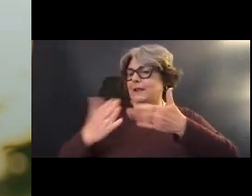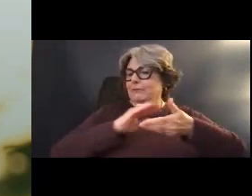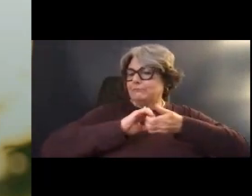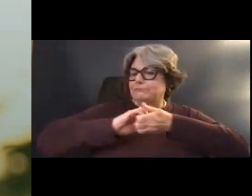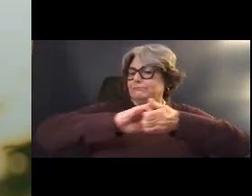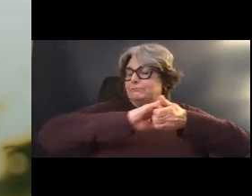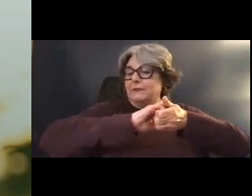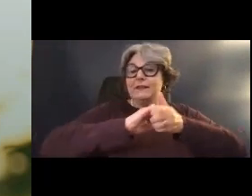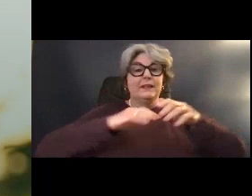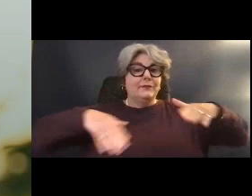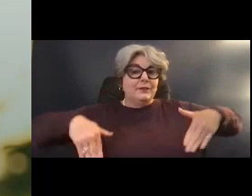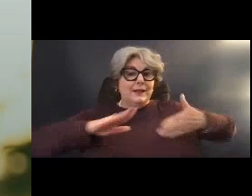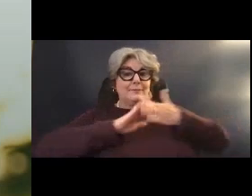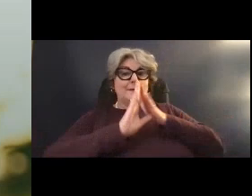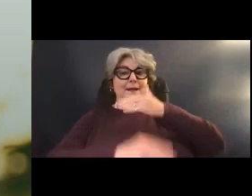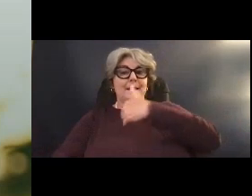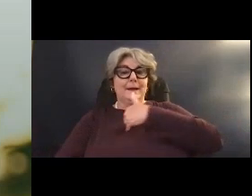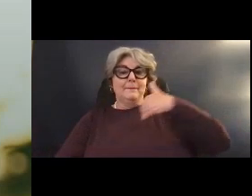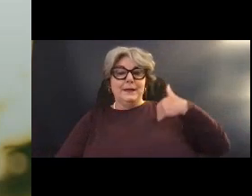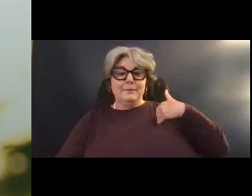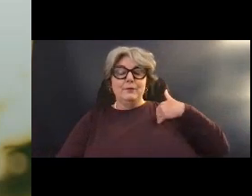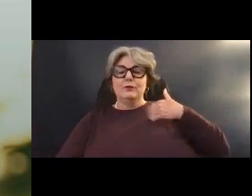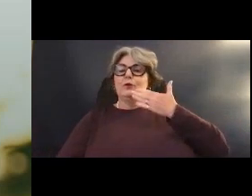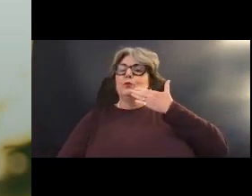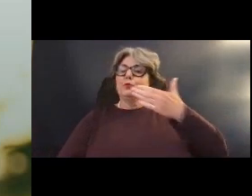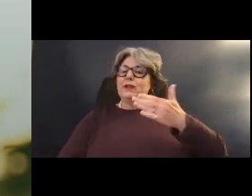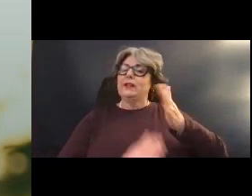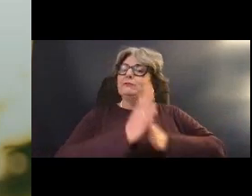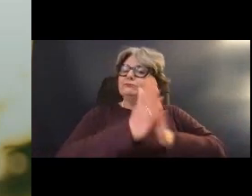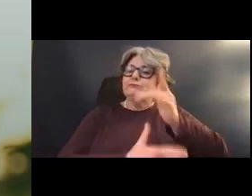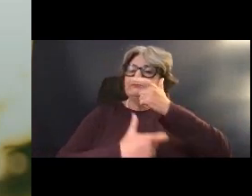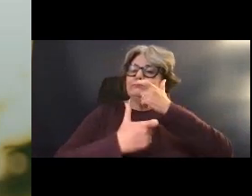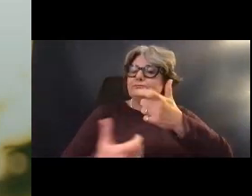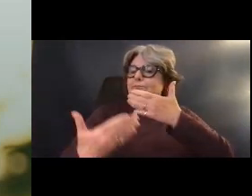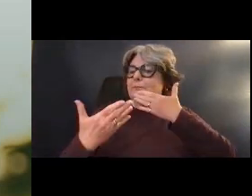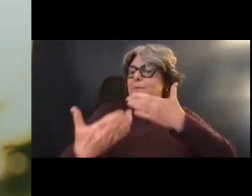who are not yet members, for your much appreciated interest.